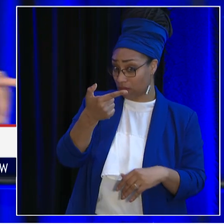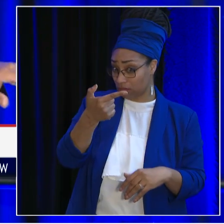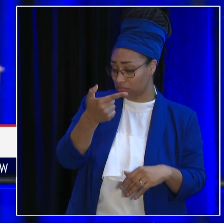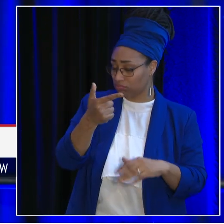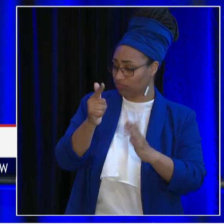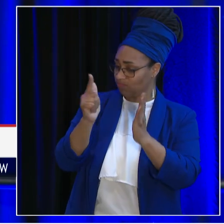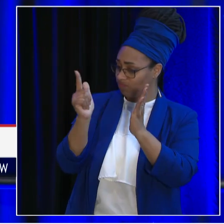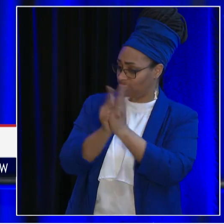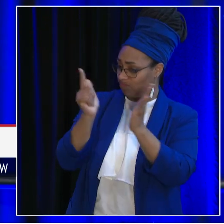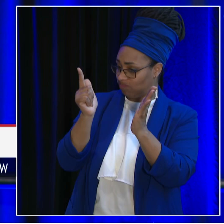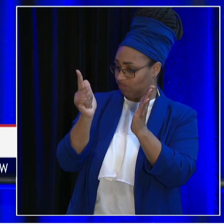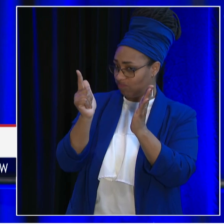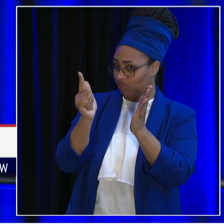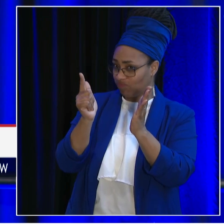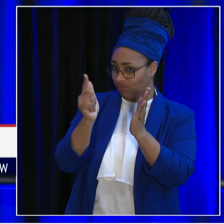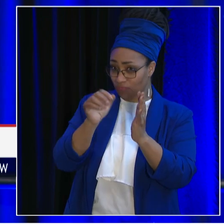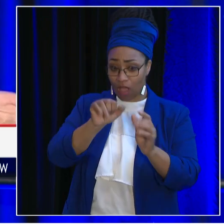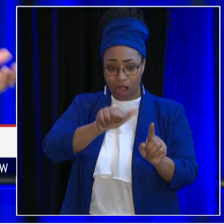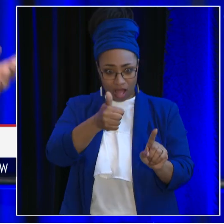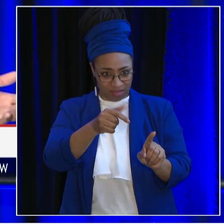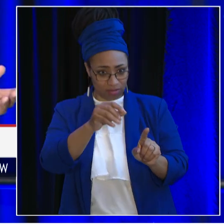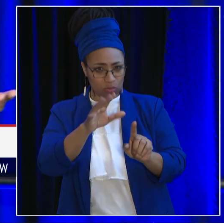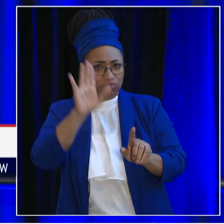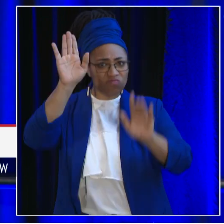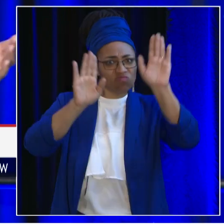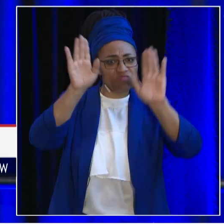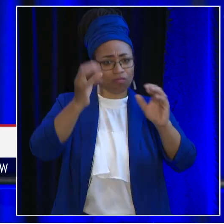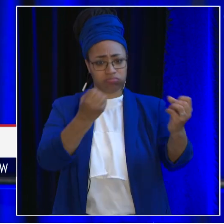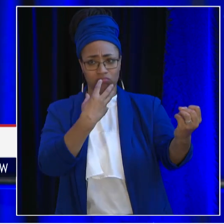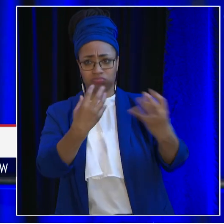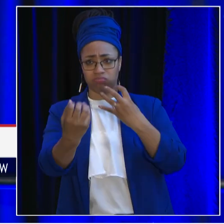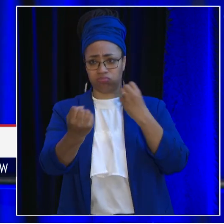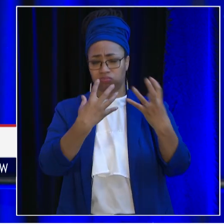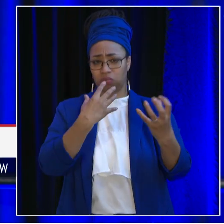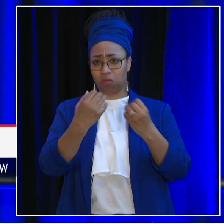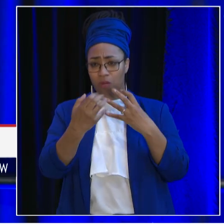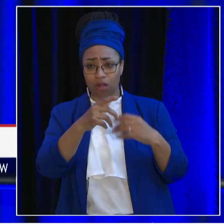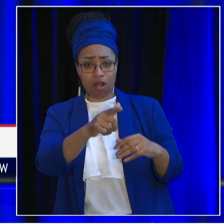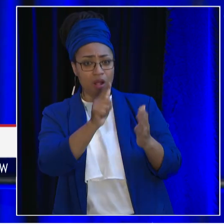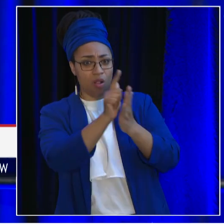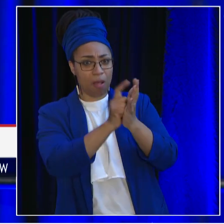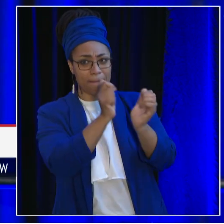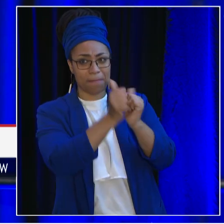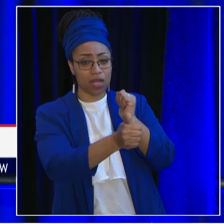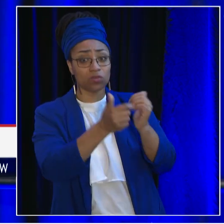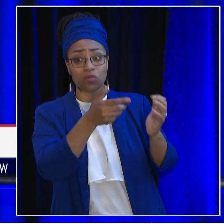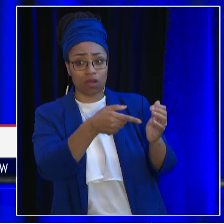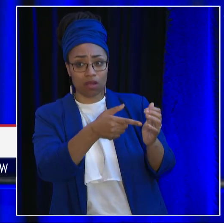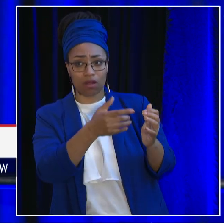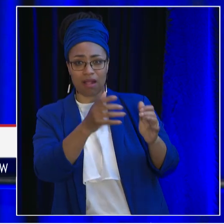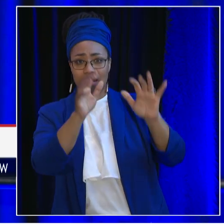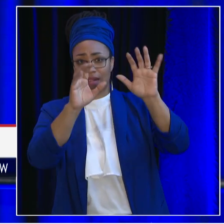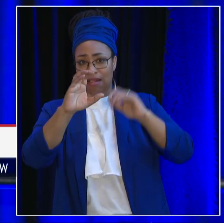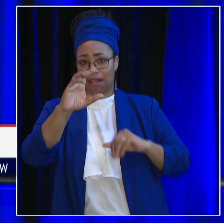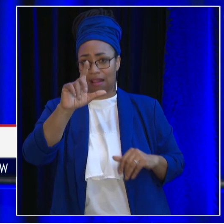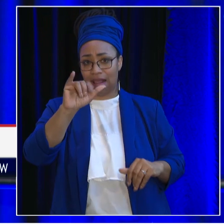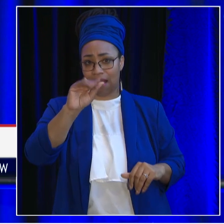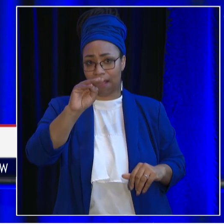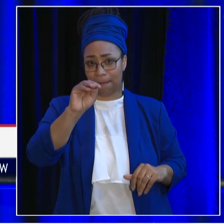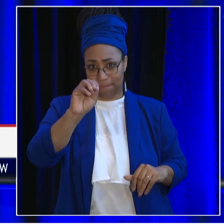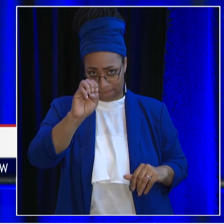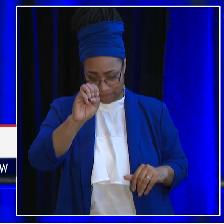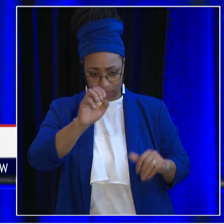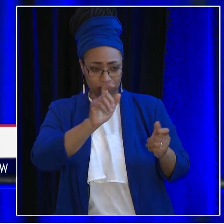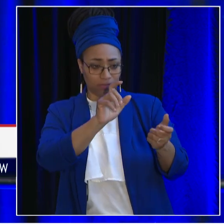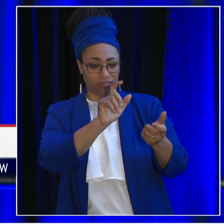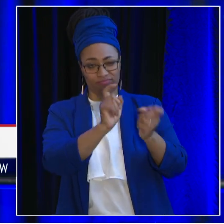I asked another kid, I would pass a law so that way we can fight the climate crisis because I want to grow up.